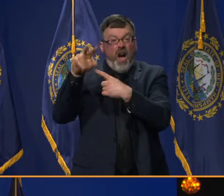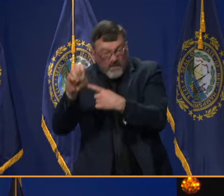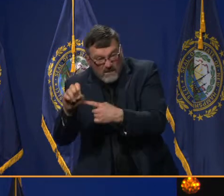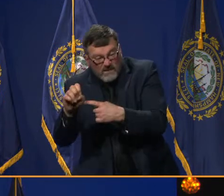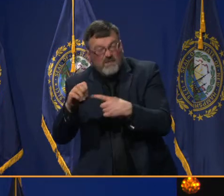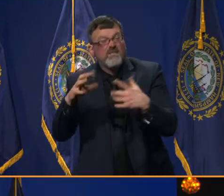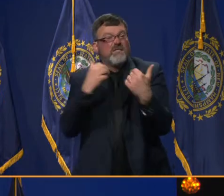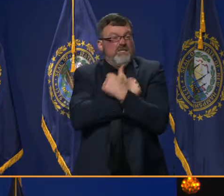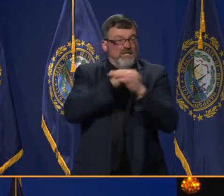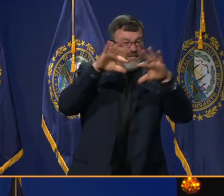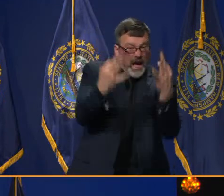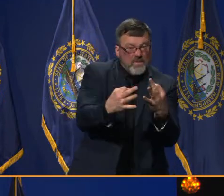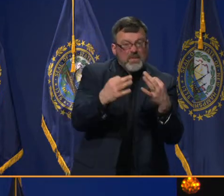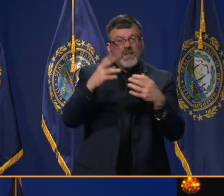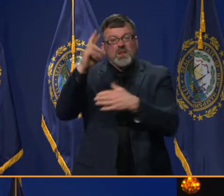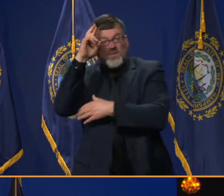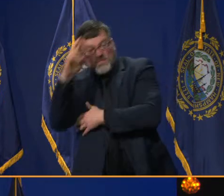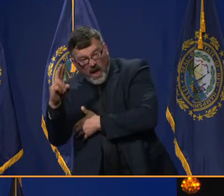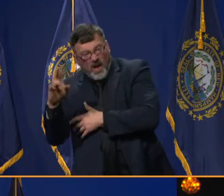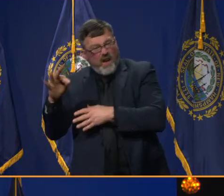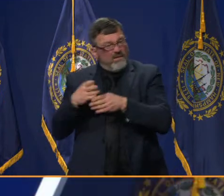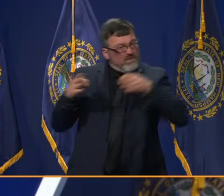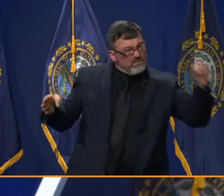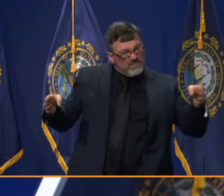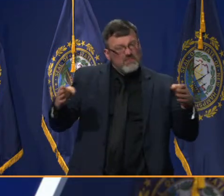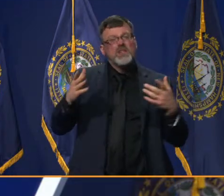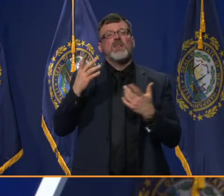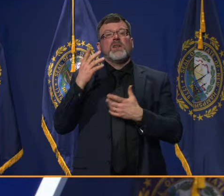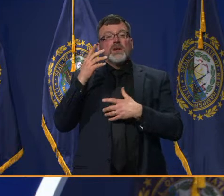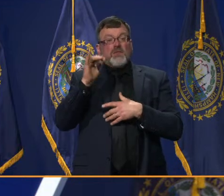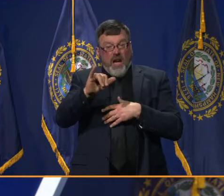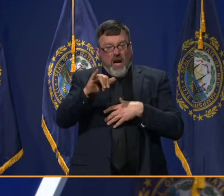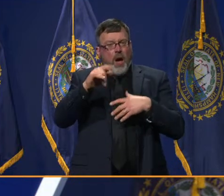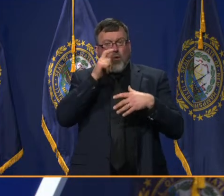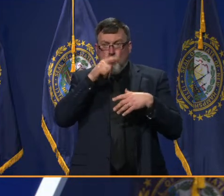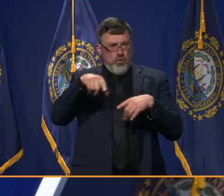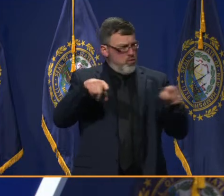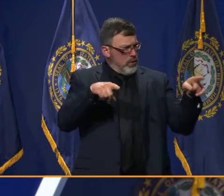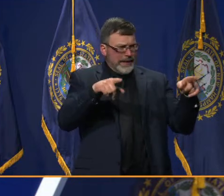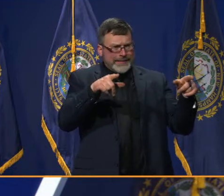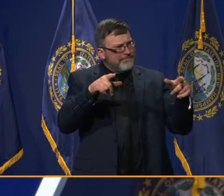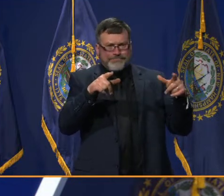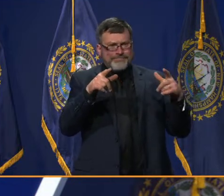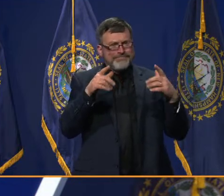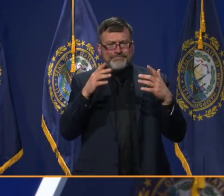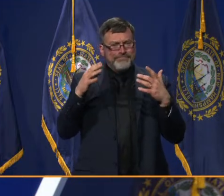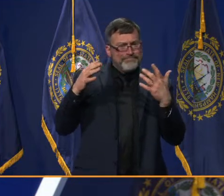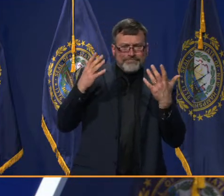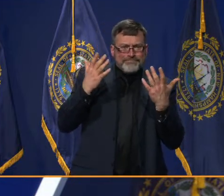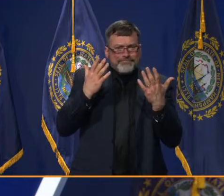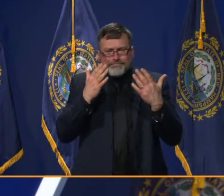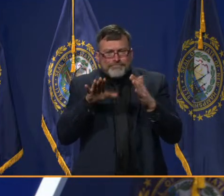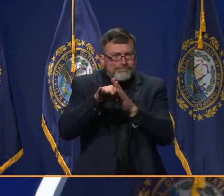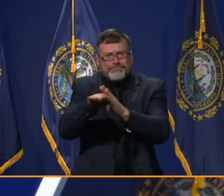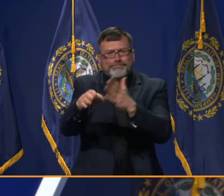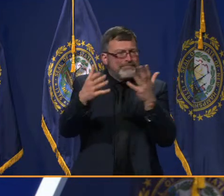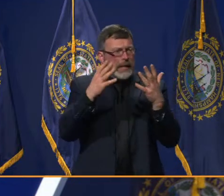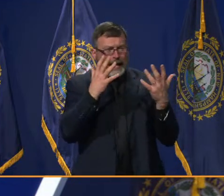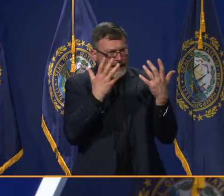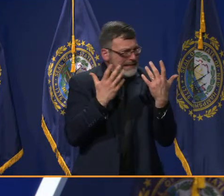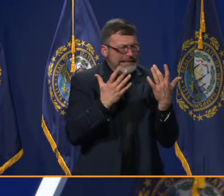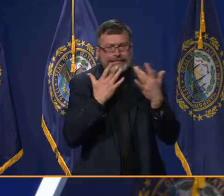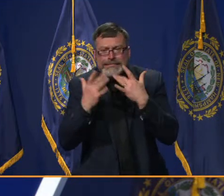don't have the good fortunes of health and capacity. It's those individuals that silently wait in the wings, praying for